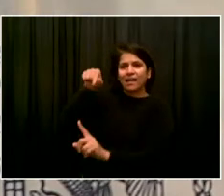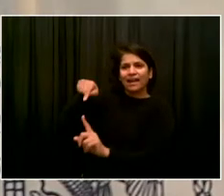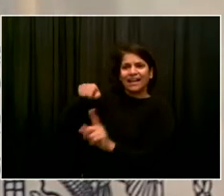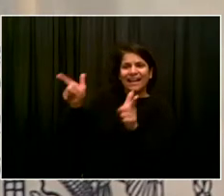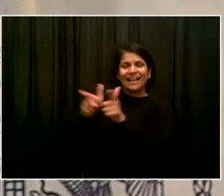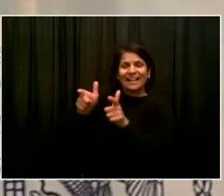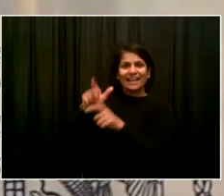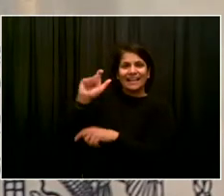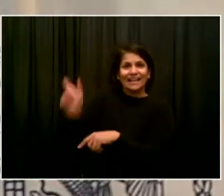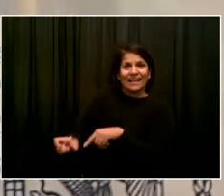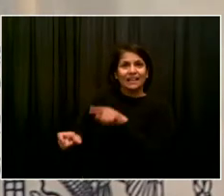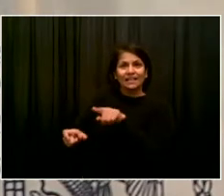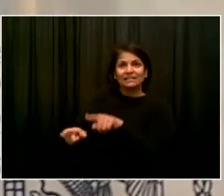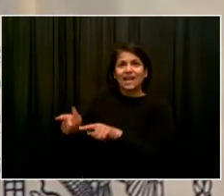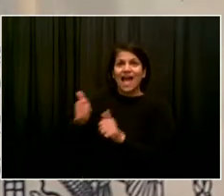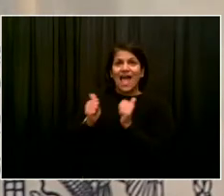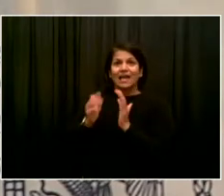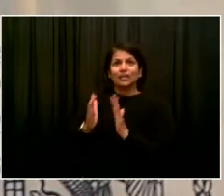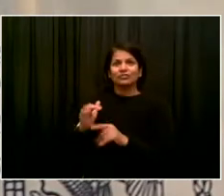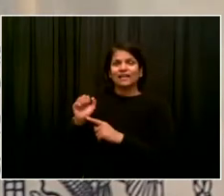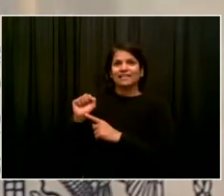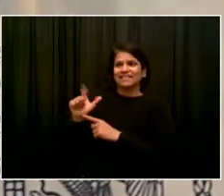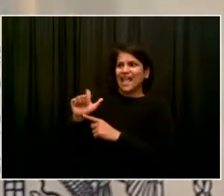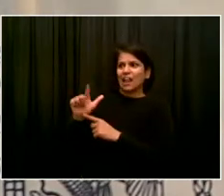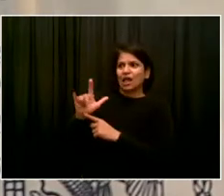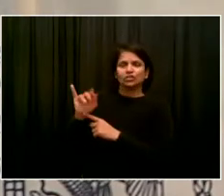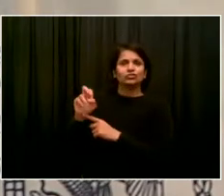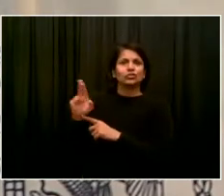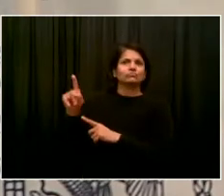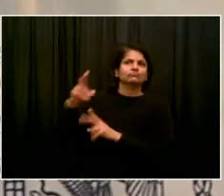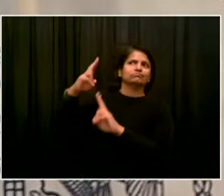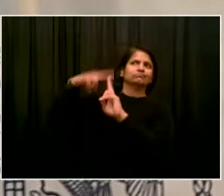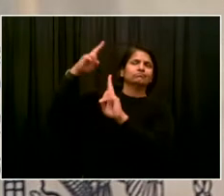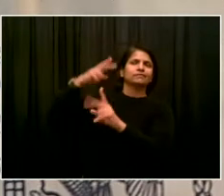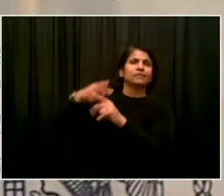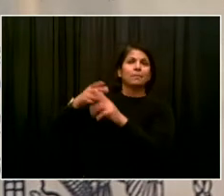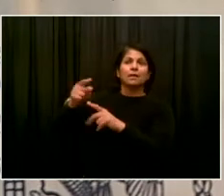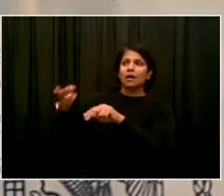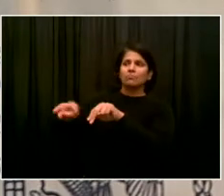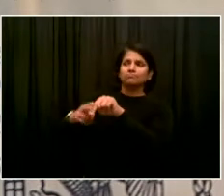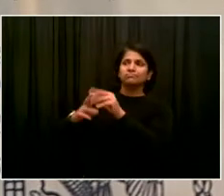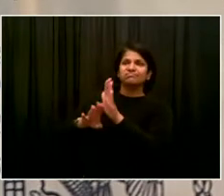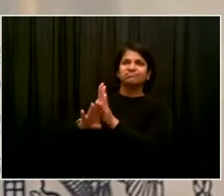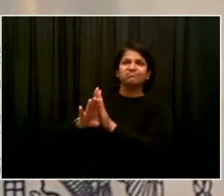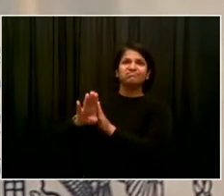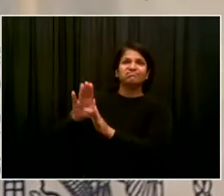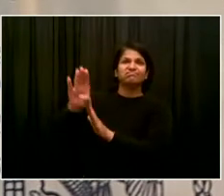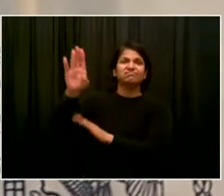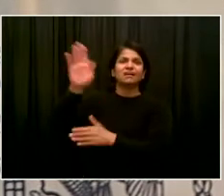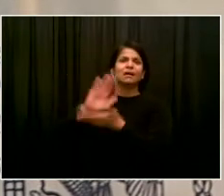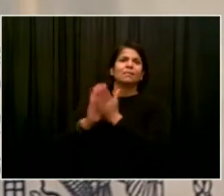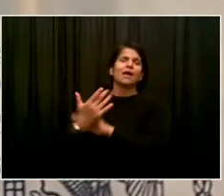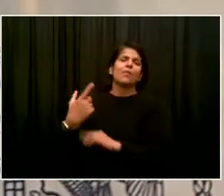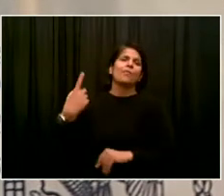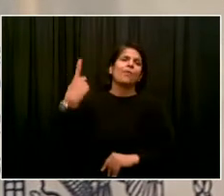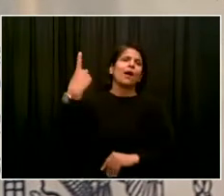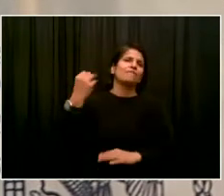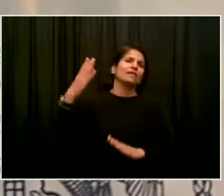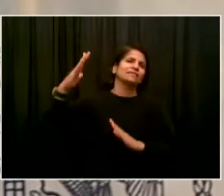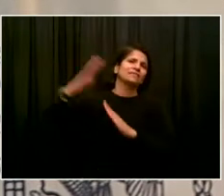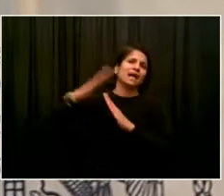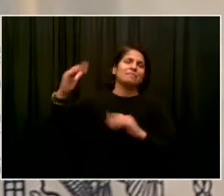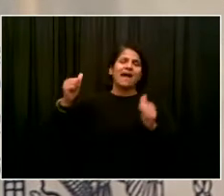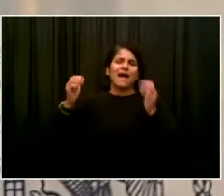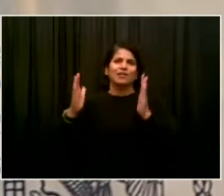emerged, and he became just one of the great actors of our time, an incredible storyteller. And you could think of him for